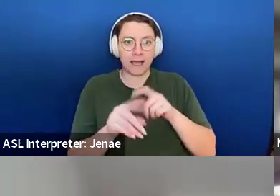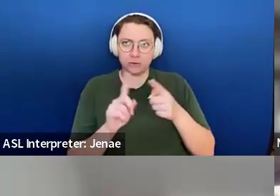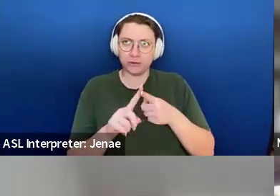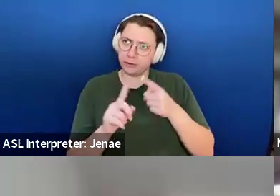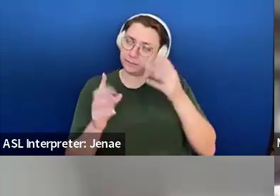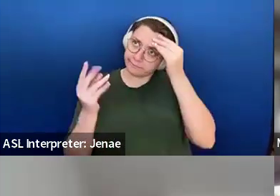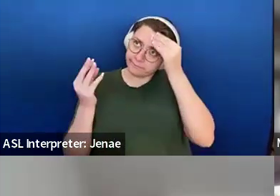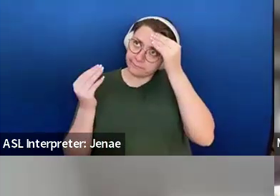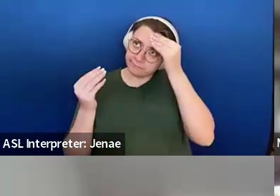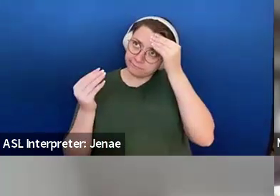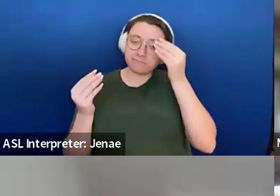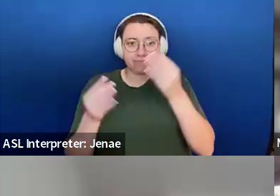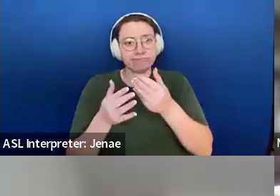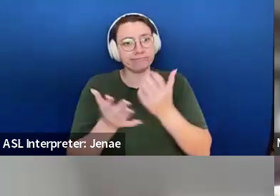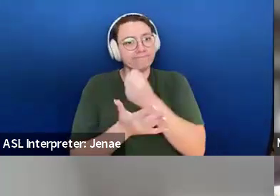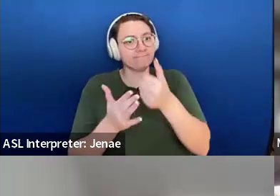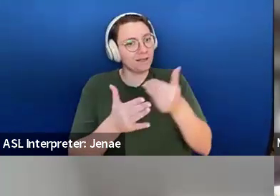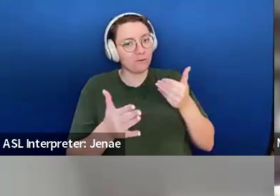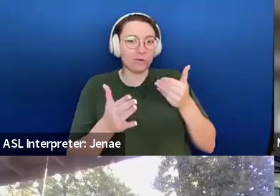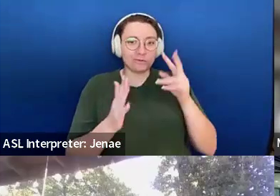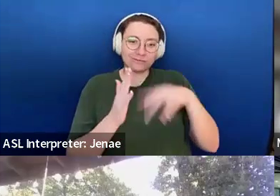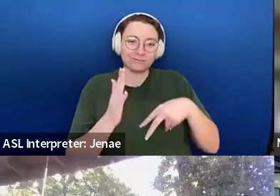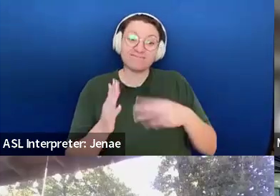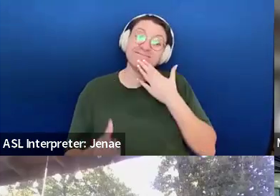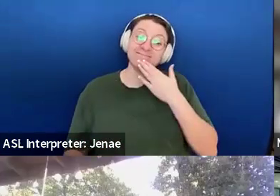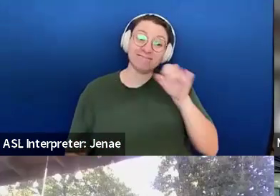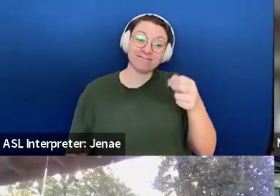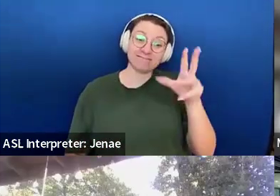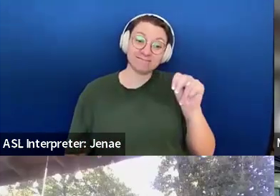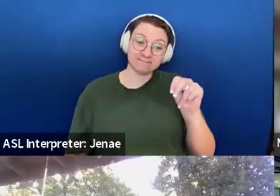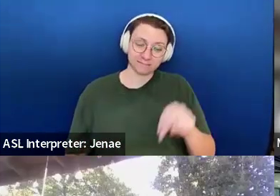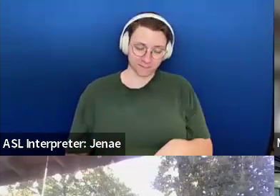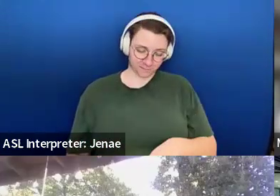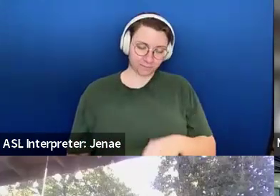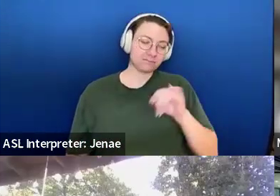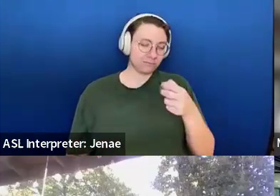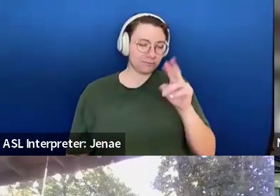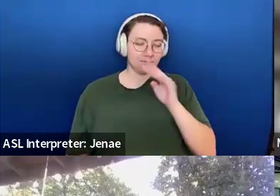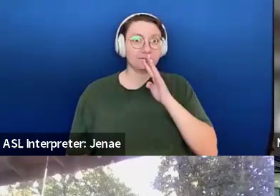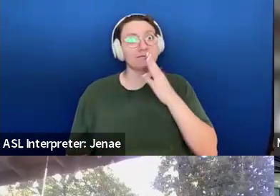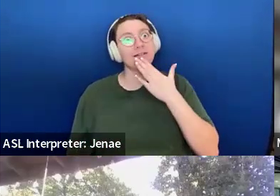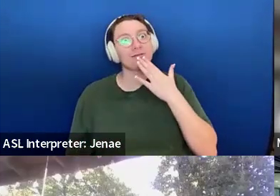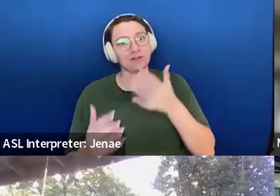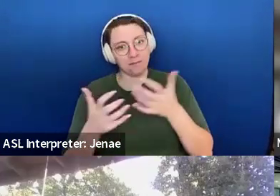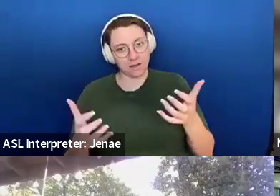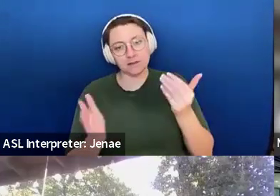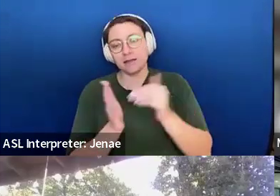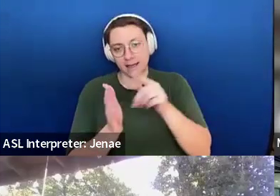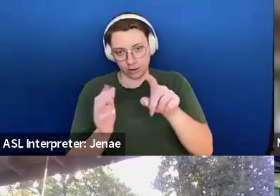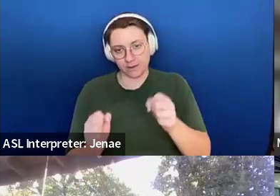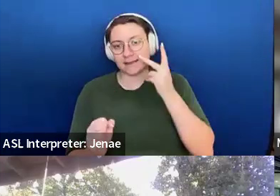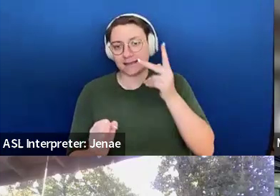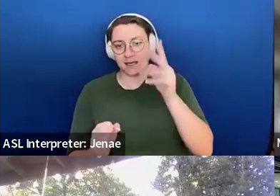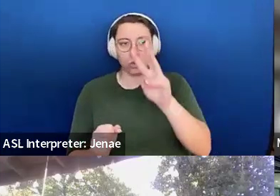that. Thanks, John. Excellent. Thank you very much. Again, you can see on our website that you